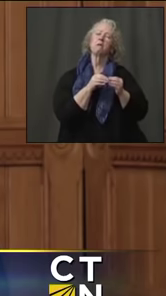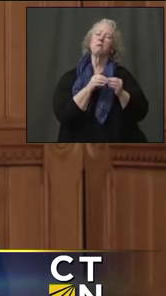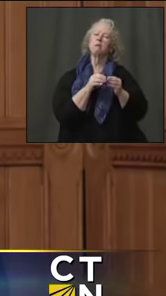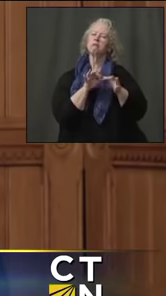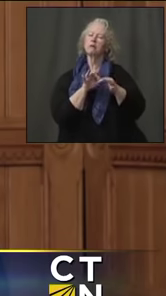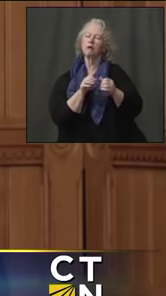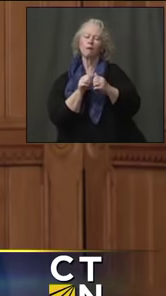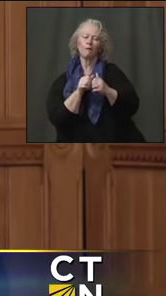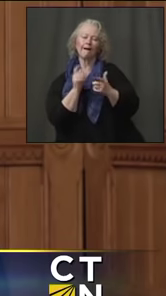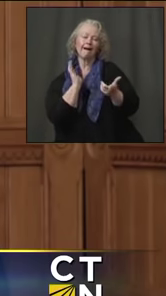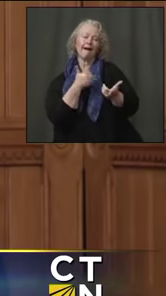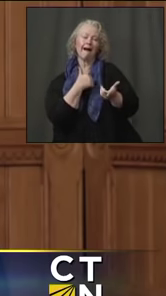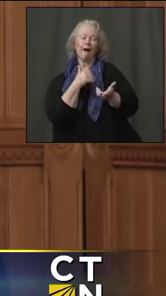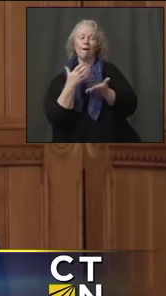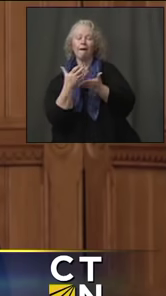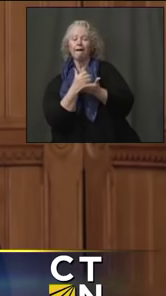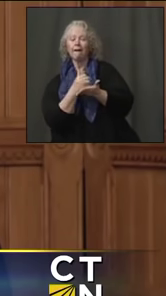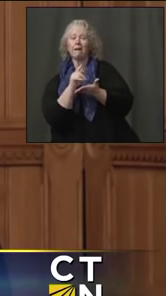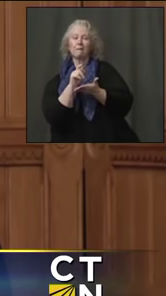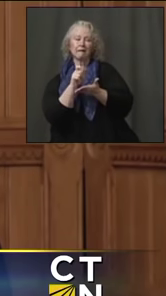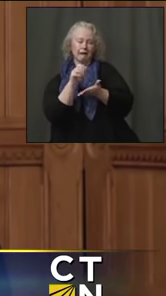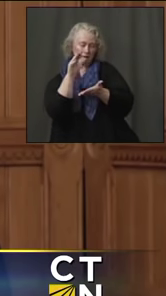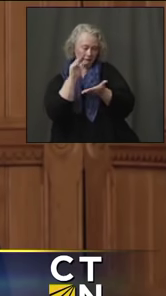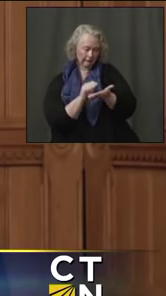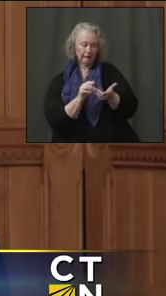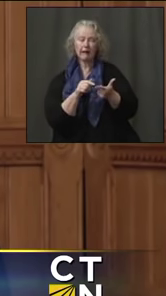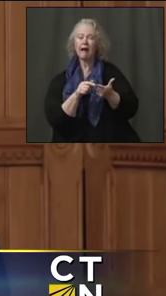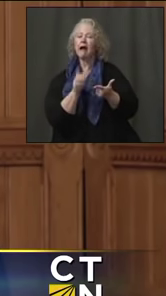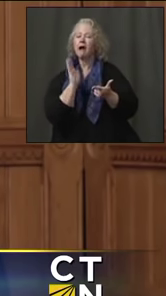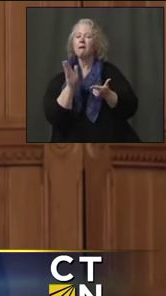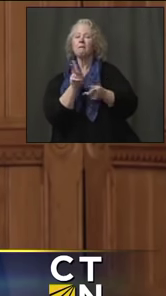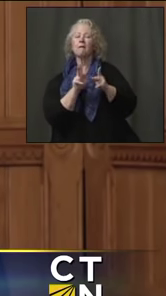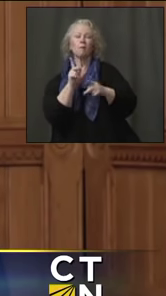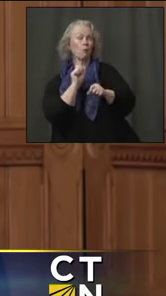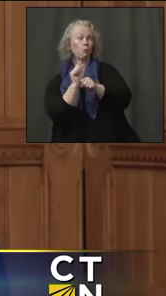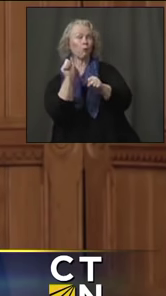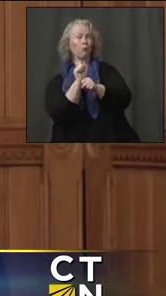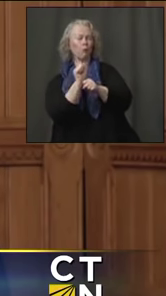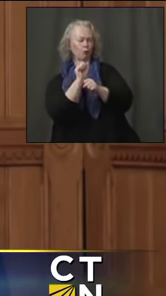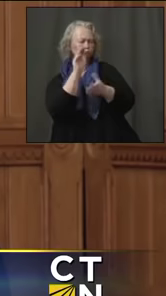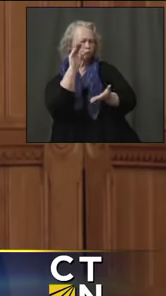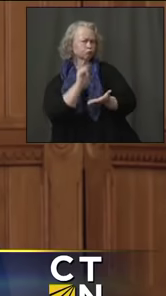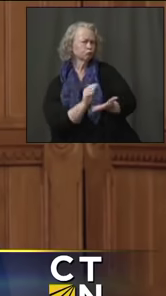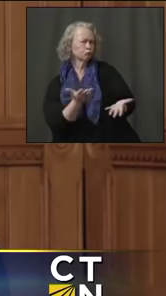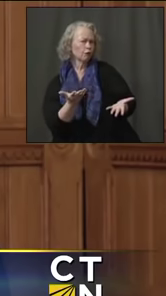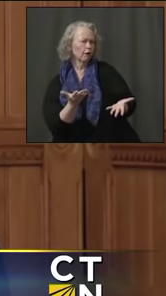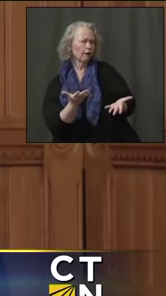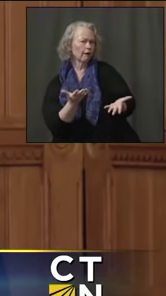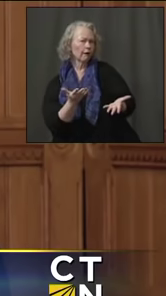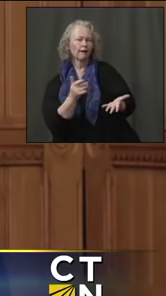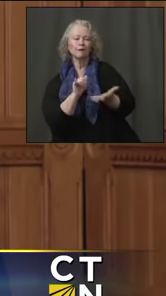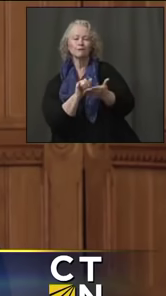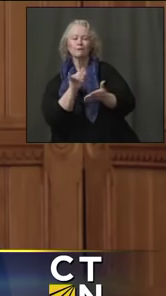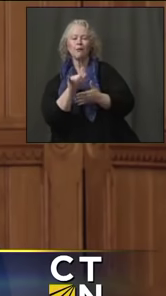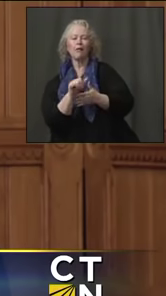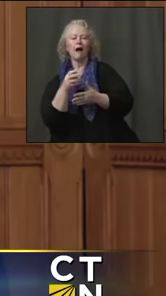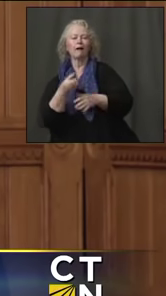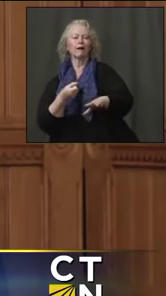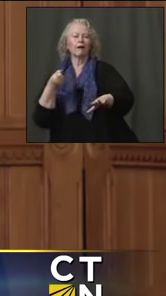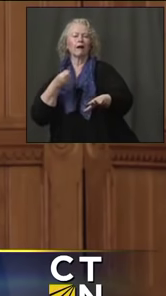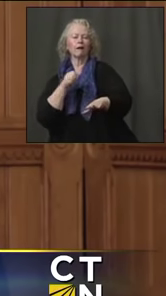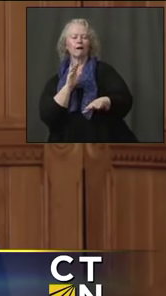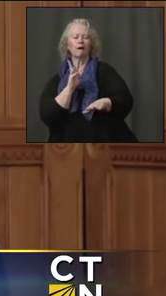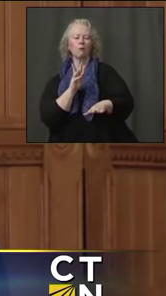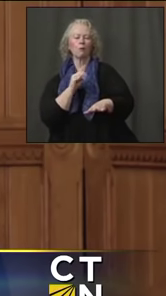income taxes withholding. Obviously, we have a significant number of unemployed individuals in the state, and we immediately begin to